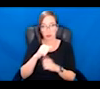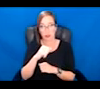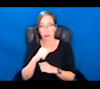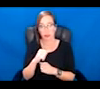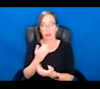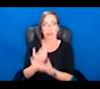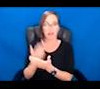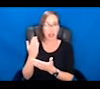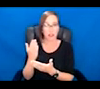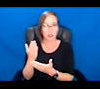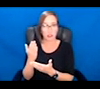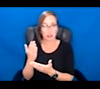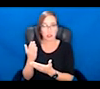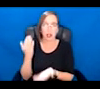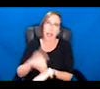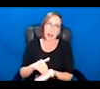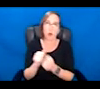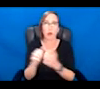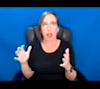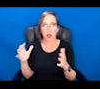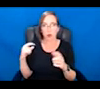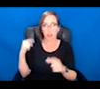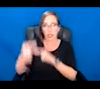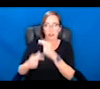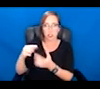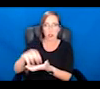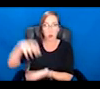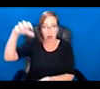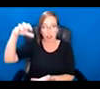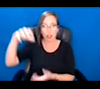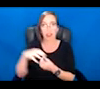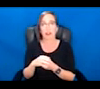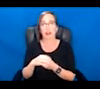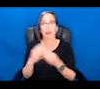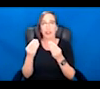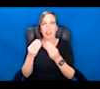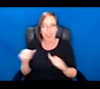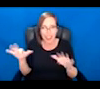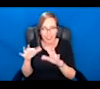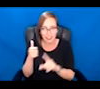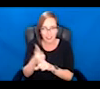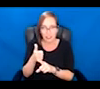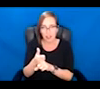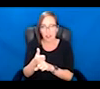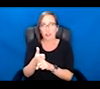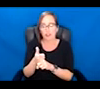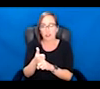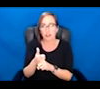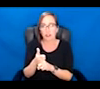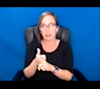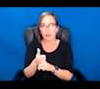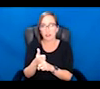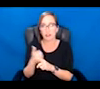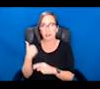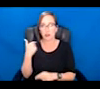that again, without generational wealth, the land is something that we have had a